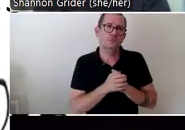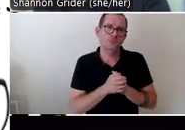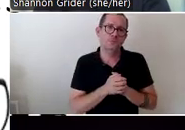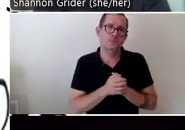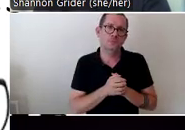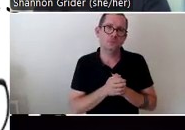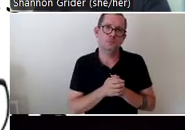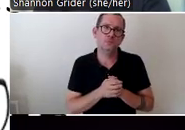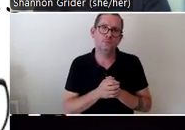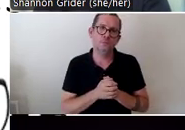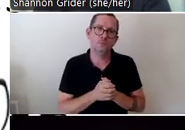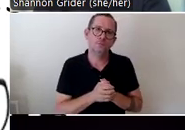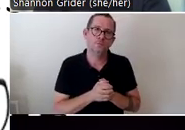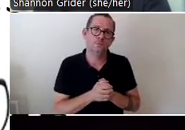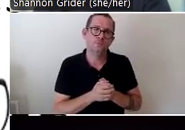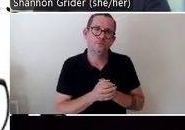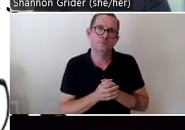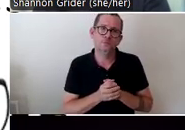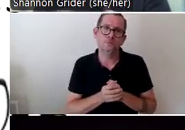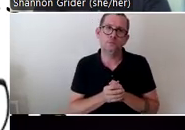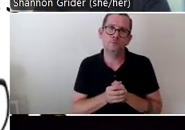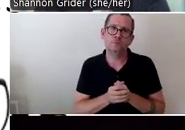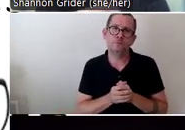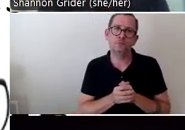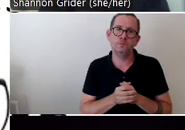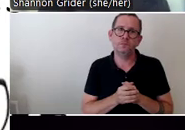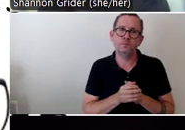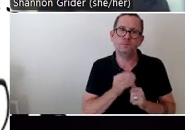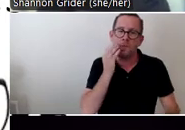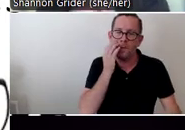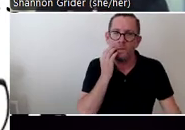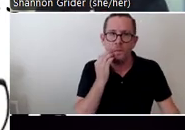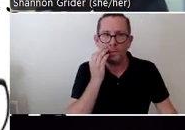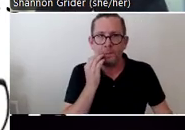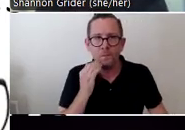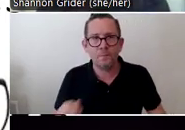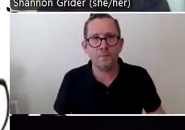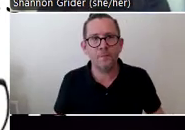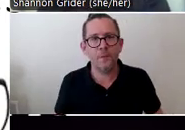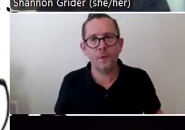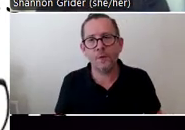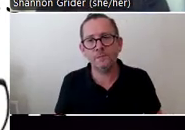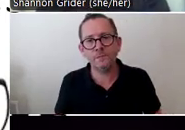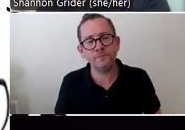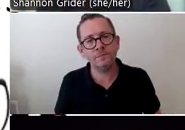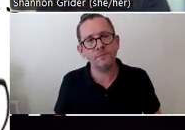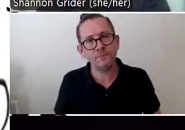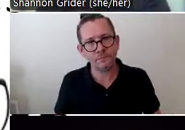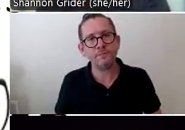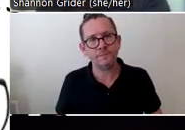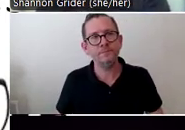questions, please just ask. Don't just, buy it and leave it in the box forever and never use it. These are useful